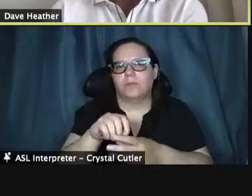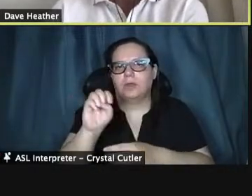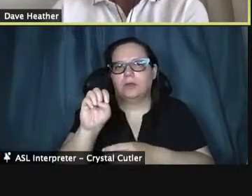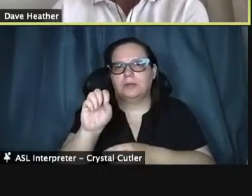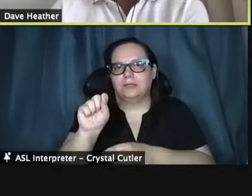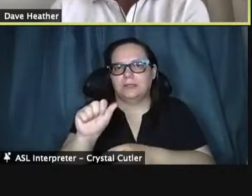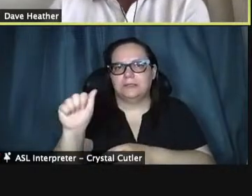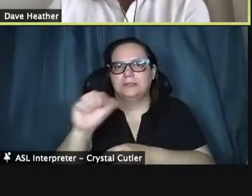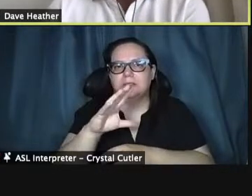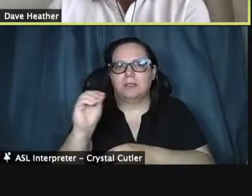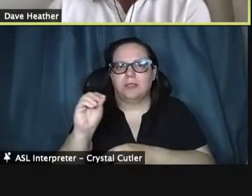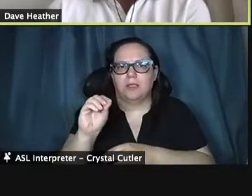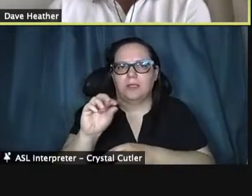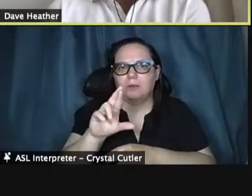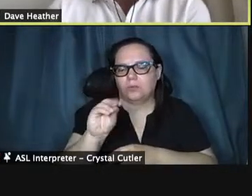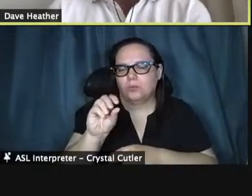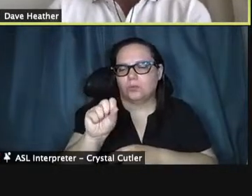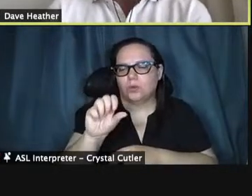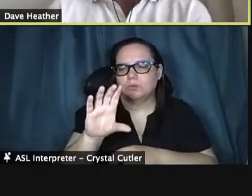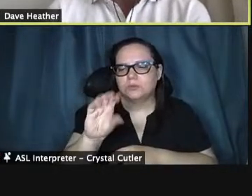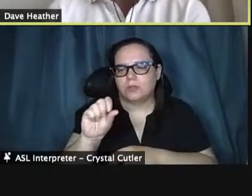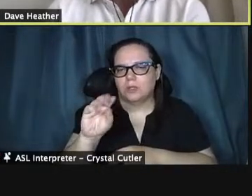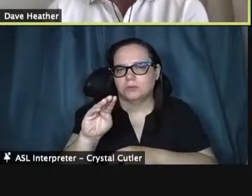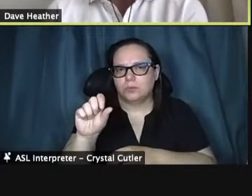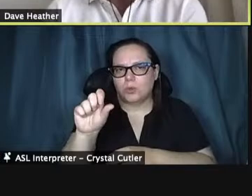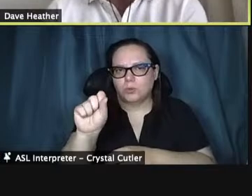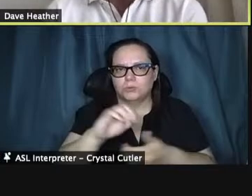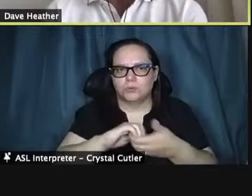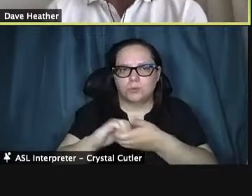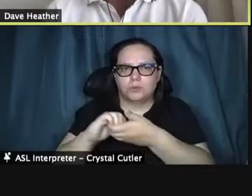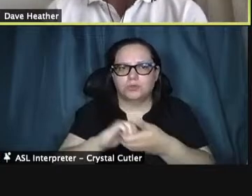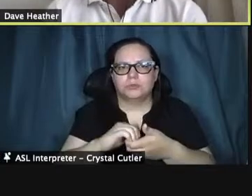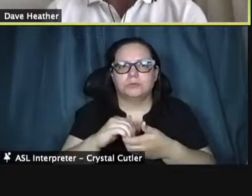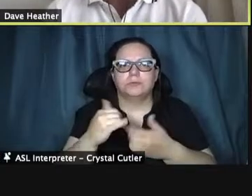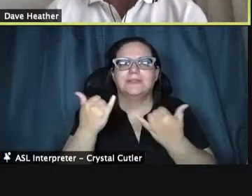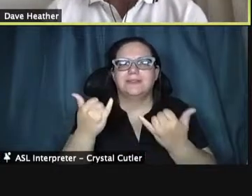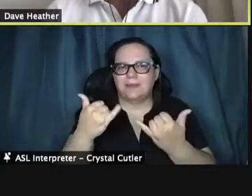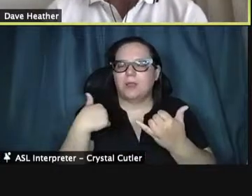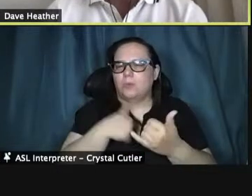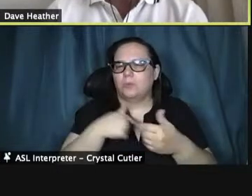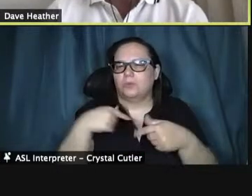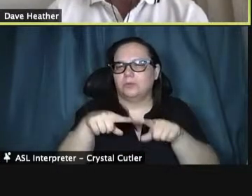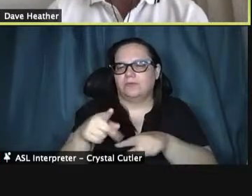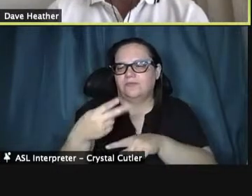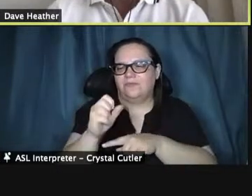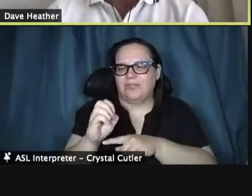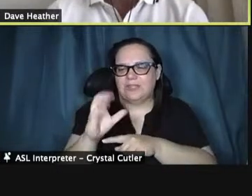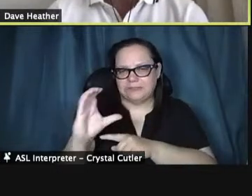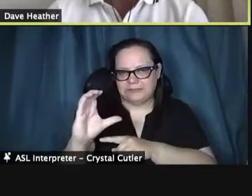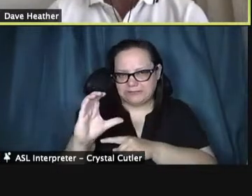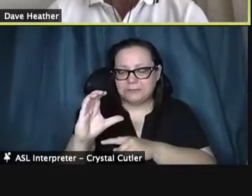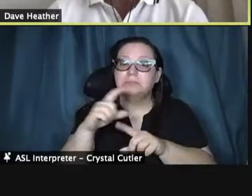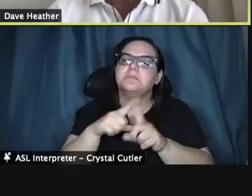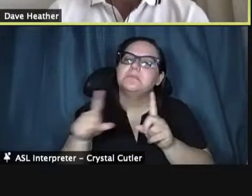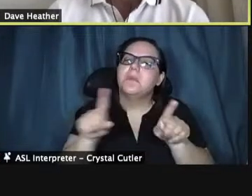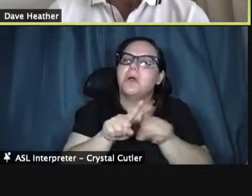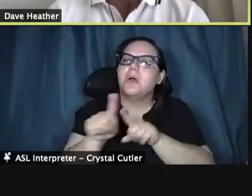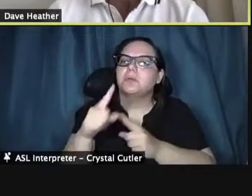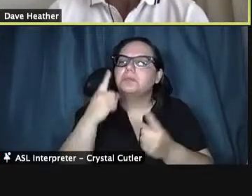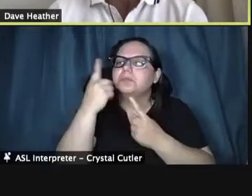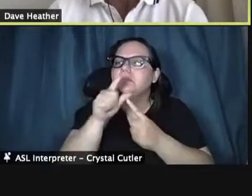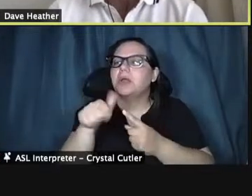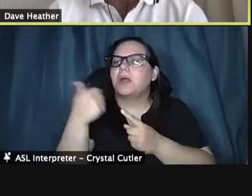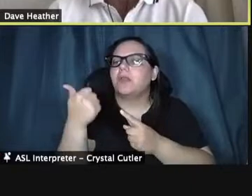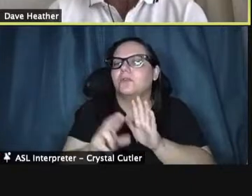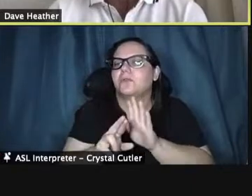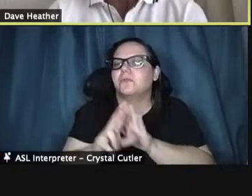cooperation. We're now in phase C of this development, but we're also looking at some additional flight opportunities with some